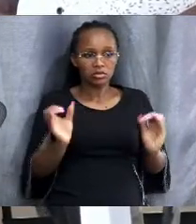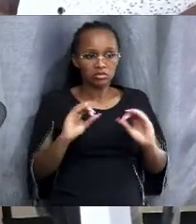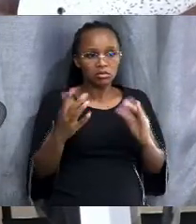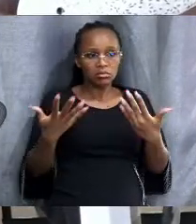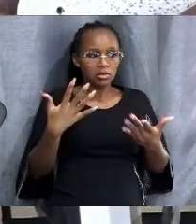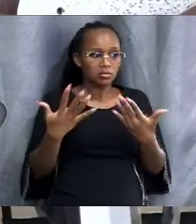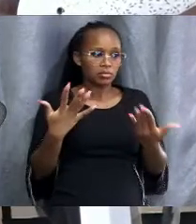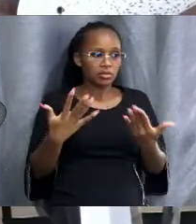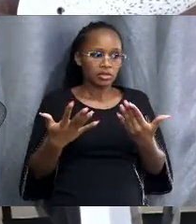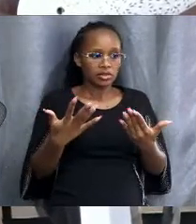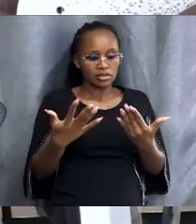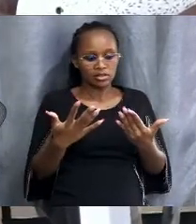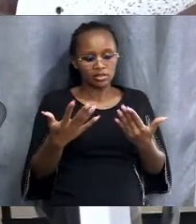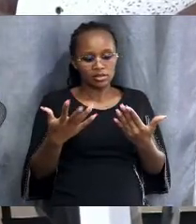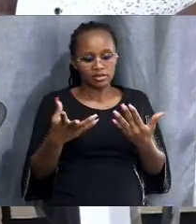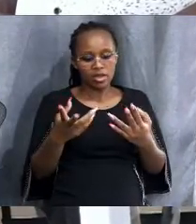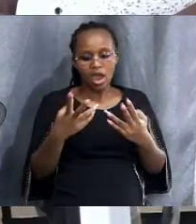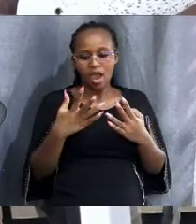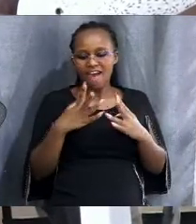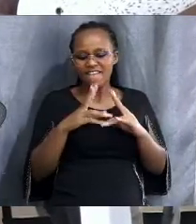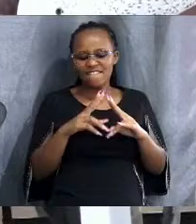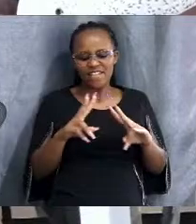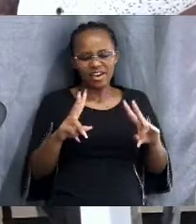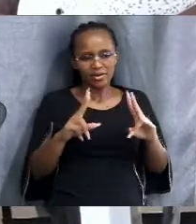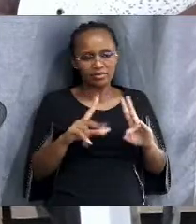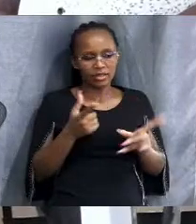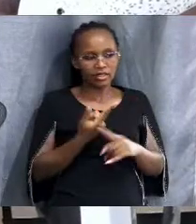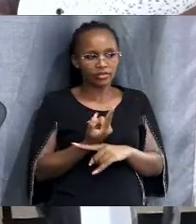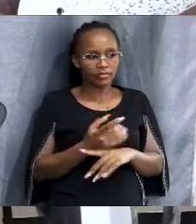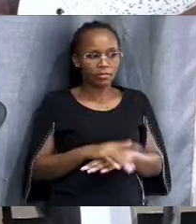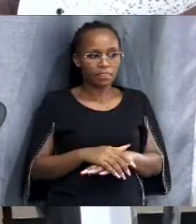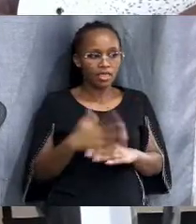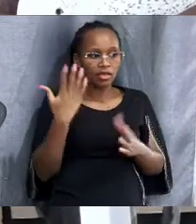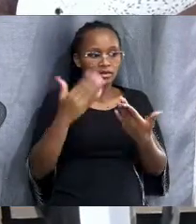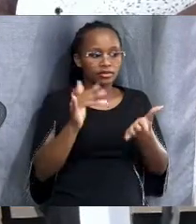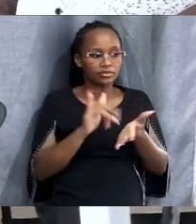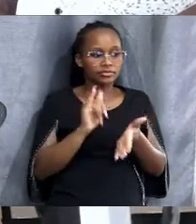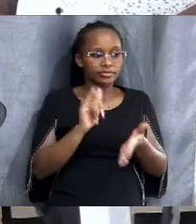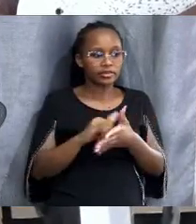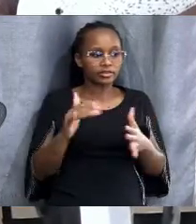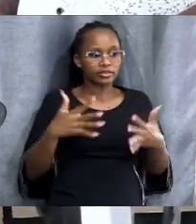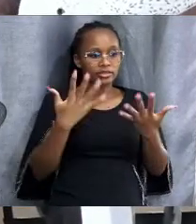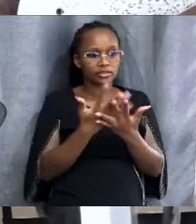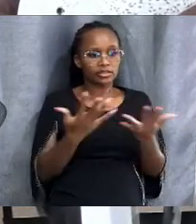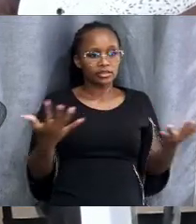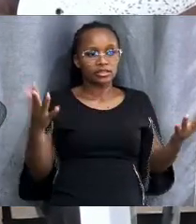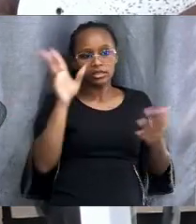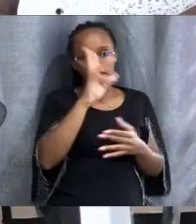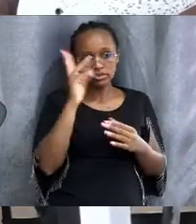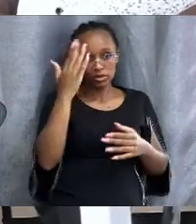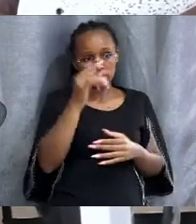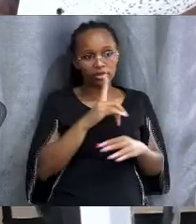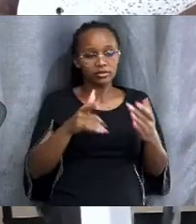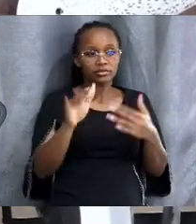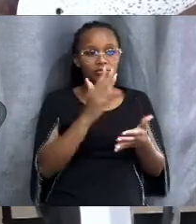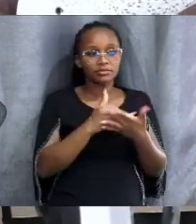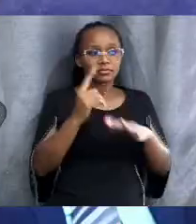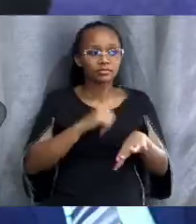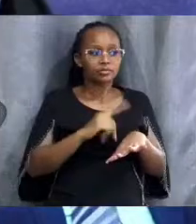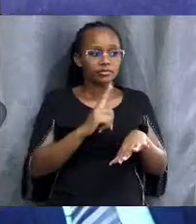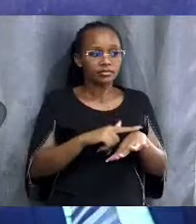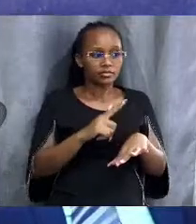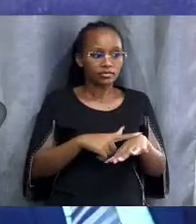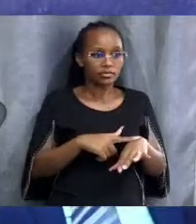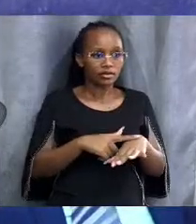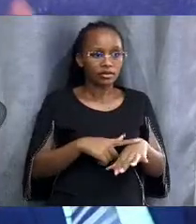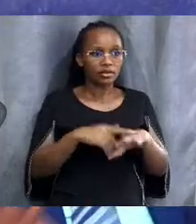probably life ya hota ugakorwa is very difficult. And probably that is some of the reasons why God at times takes